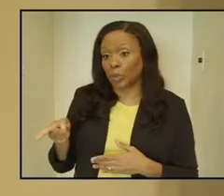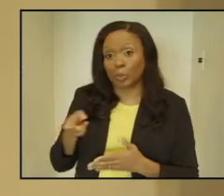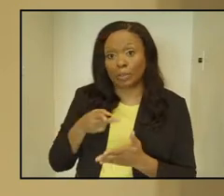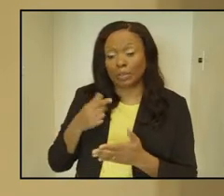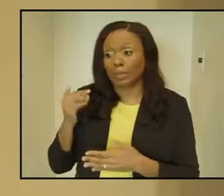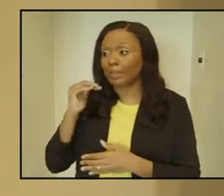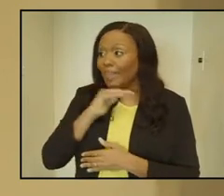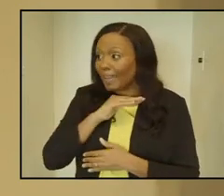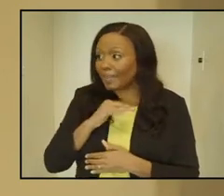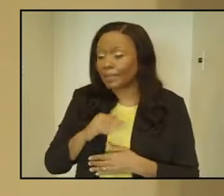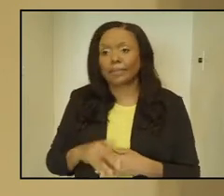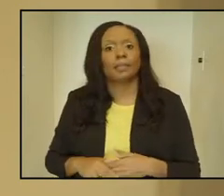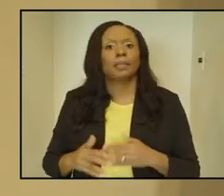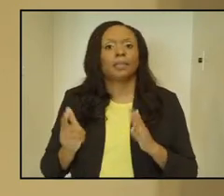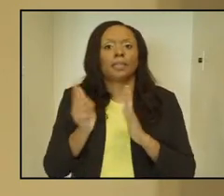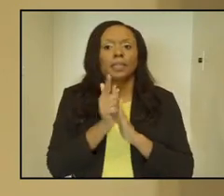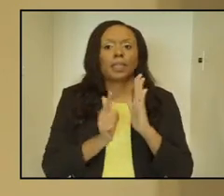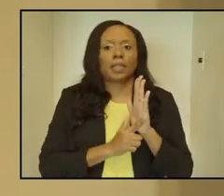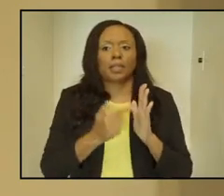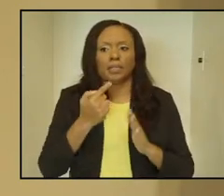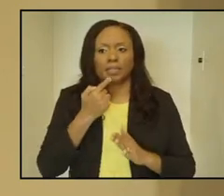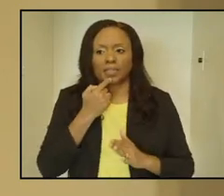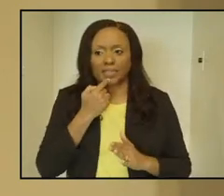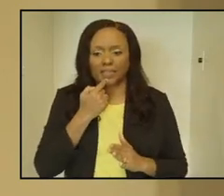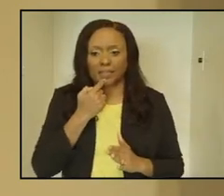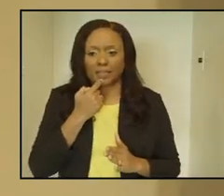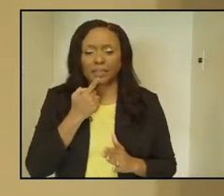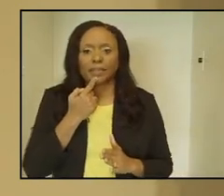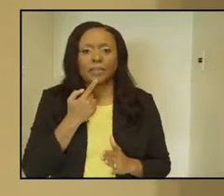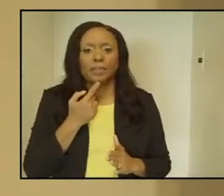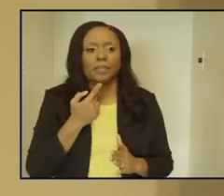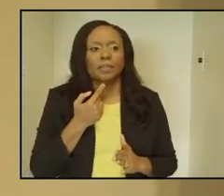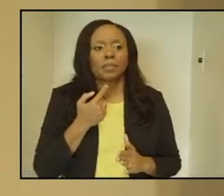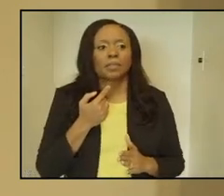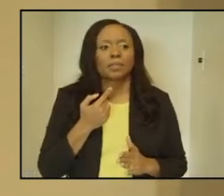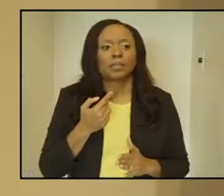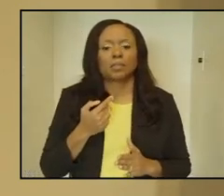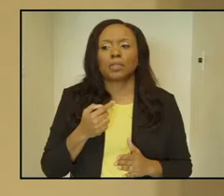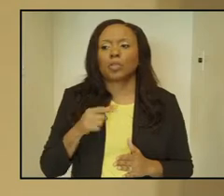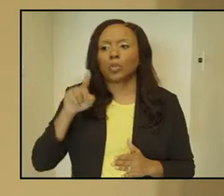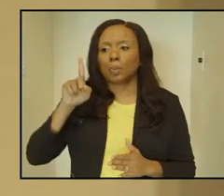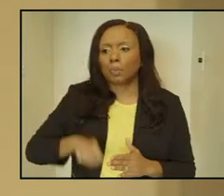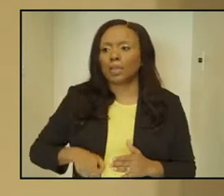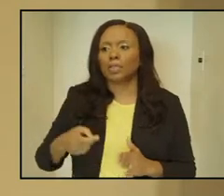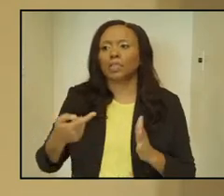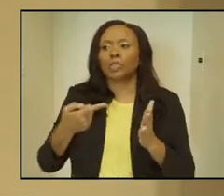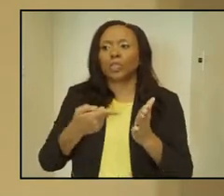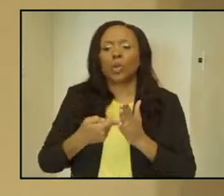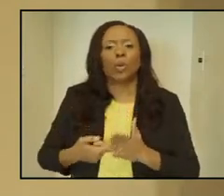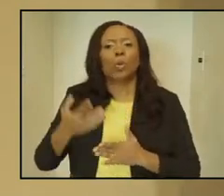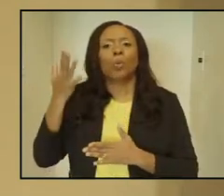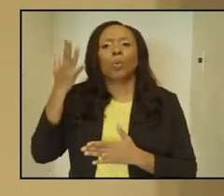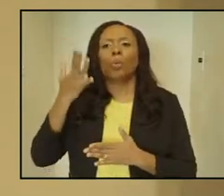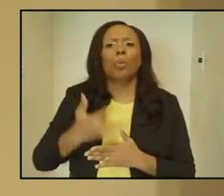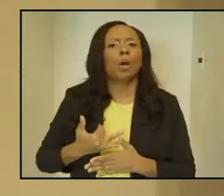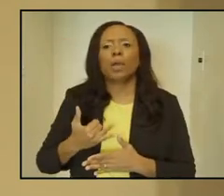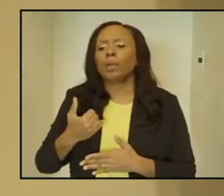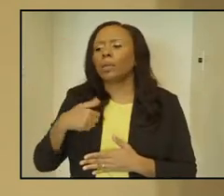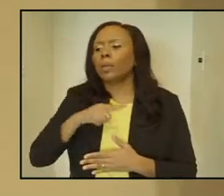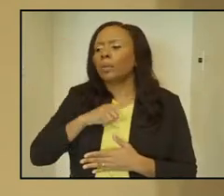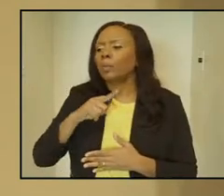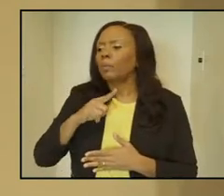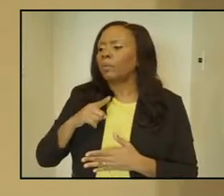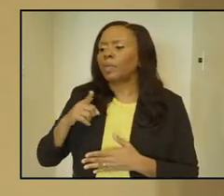now show cause why your permissions should not be revoked. And it is a simple, simple